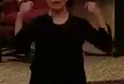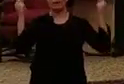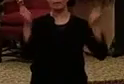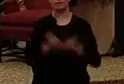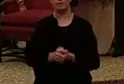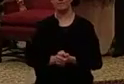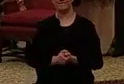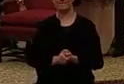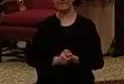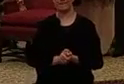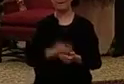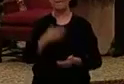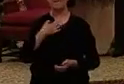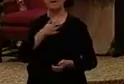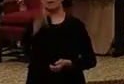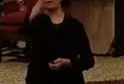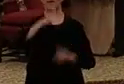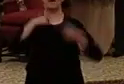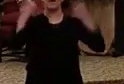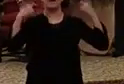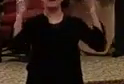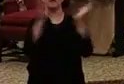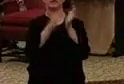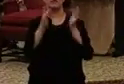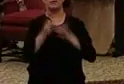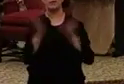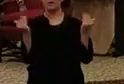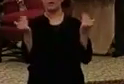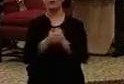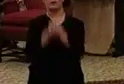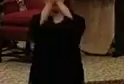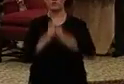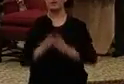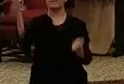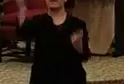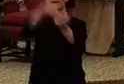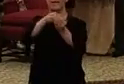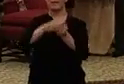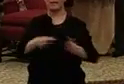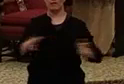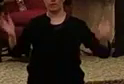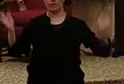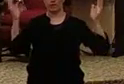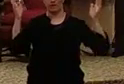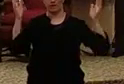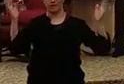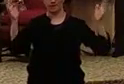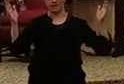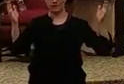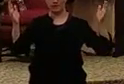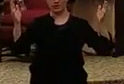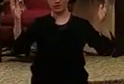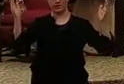Hallelujah. My God. Hallelujah, Jesus. Come on, let's just worship him again. My.